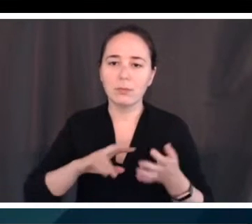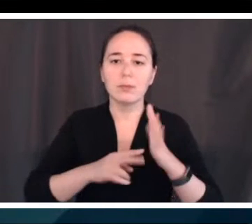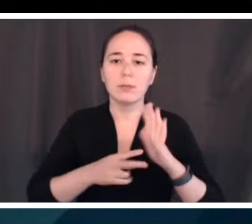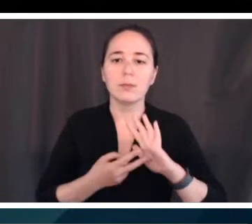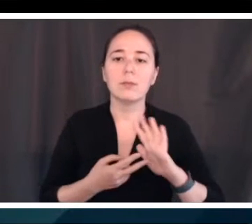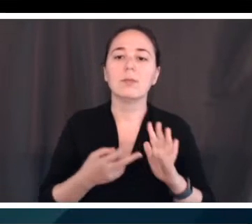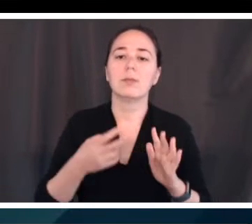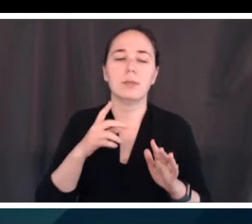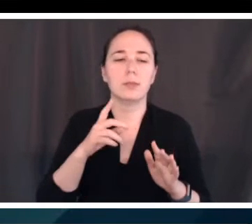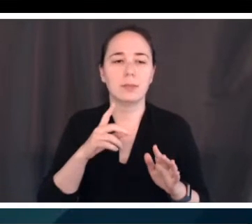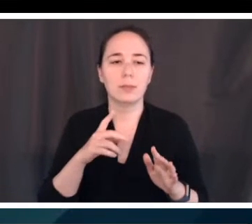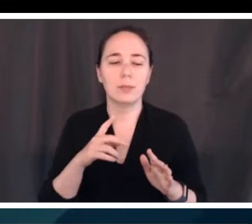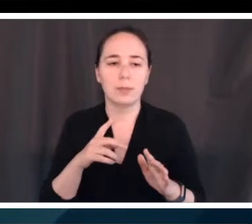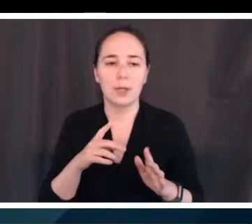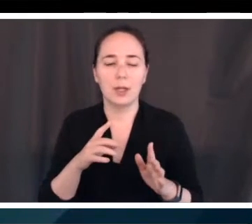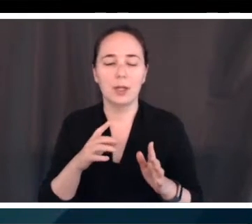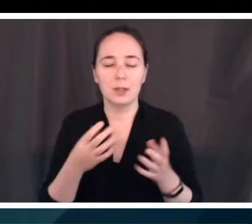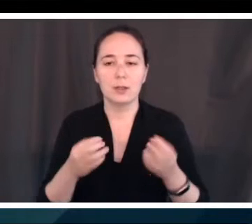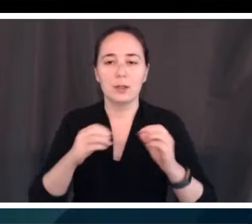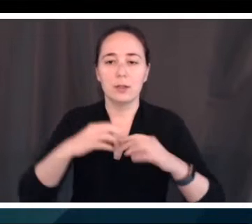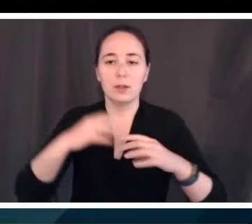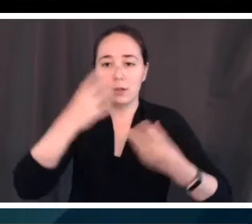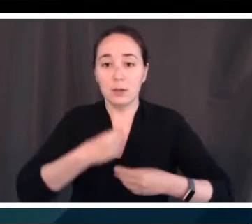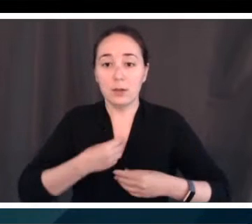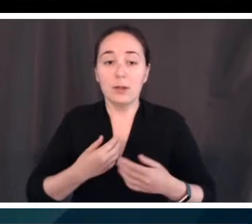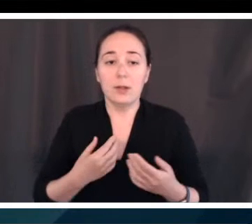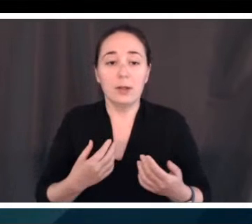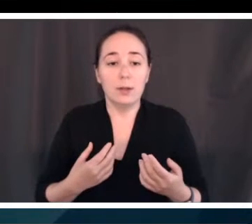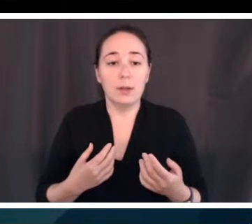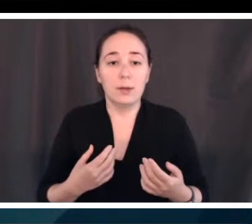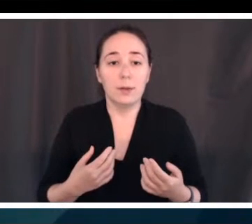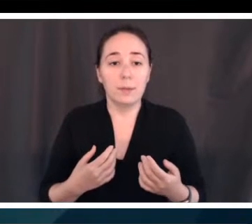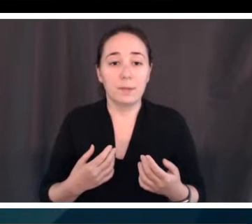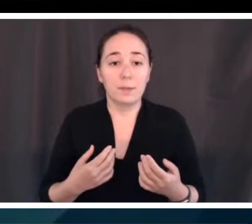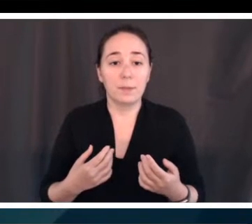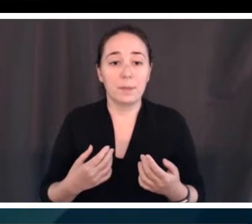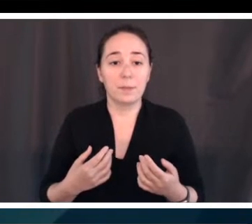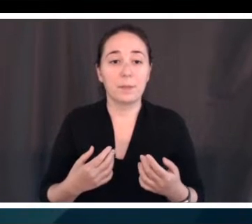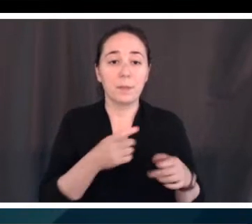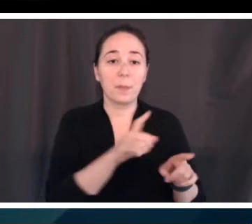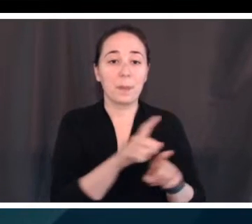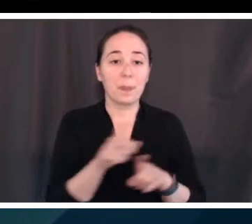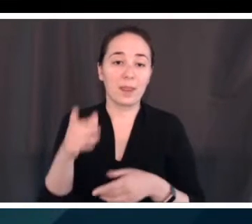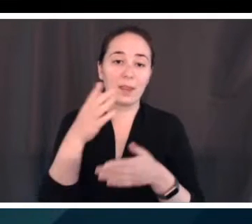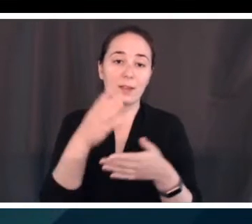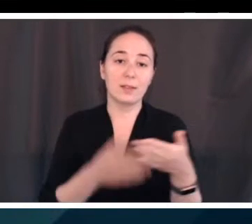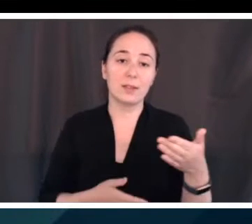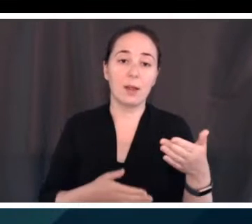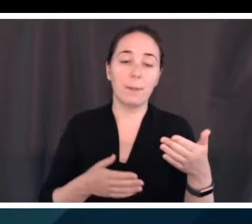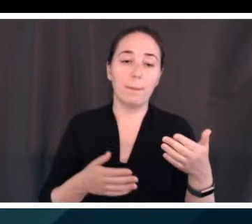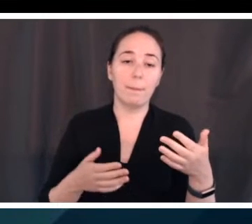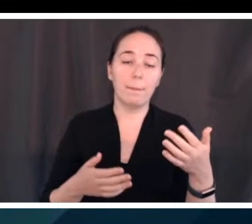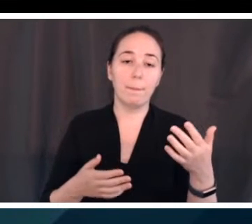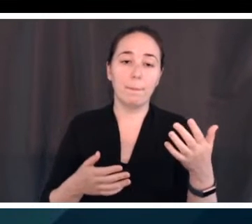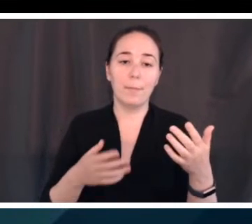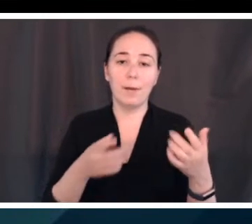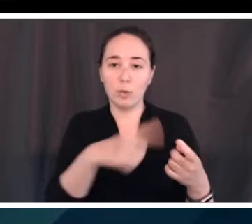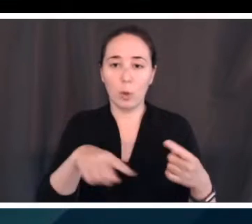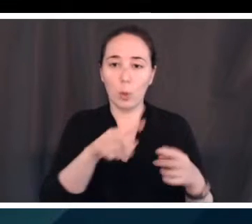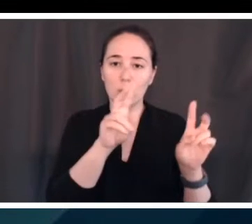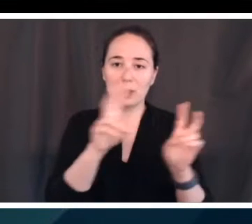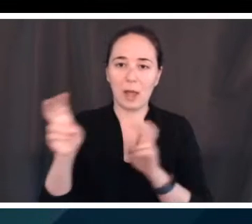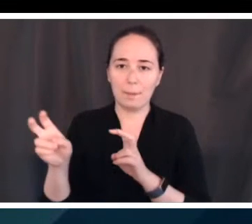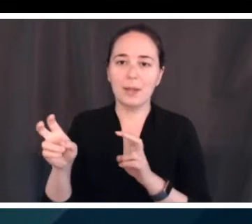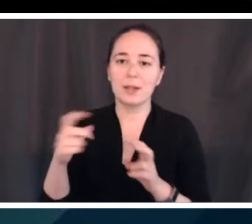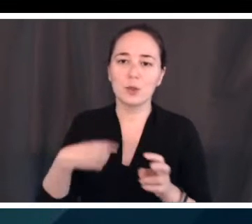more beautiful, and certainly something. You know, some of the themes that you were just talking about there is something that's certainly near and dear to us here at